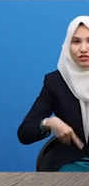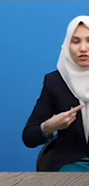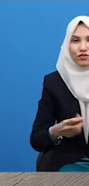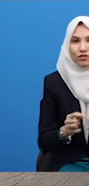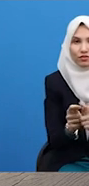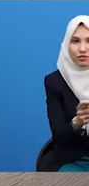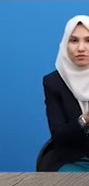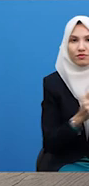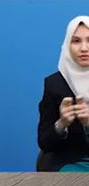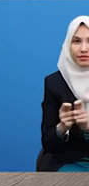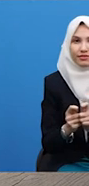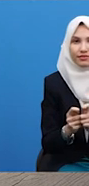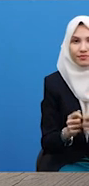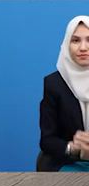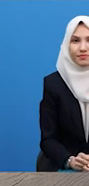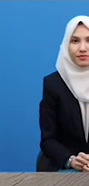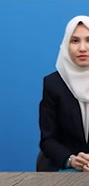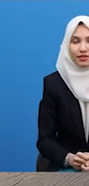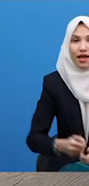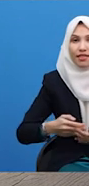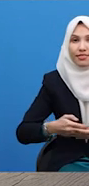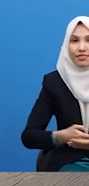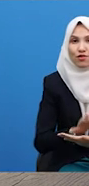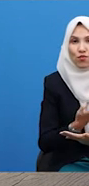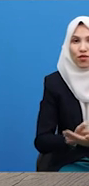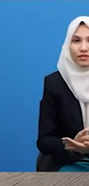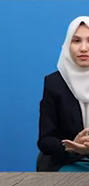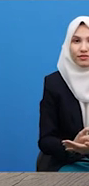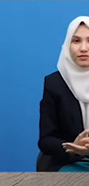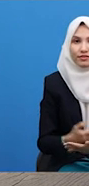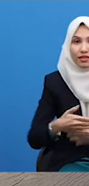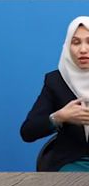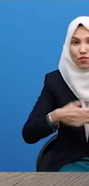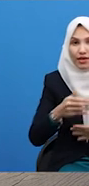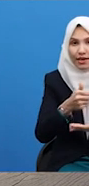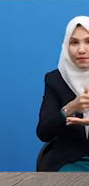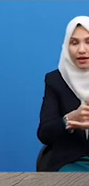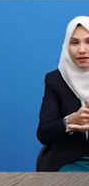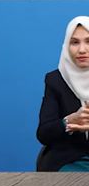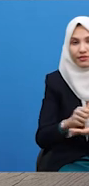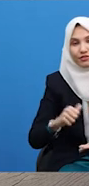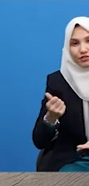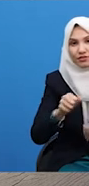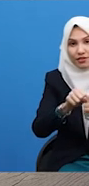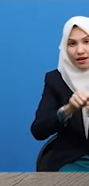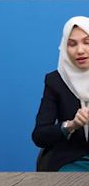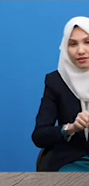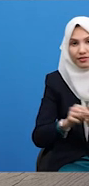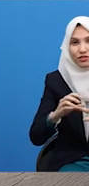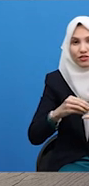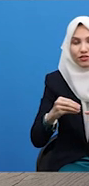like to get a new one too. Then we can help each other choose the colors. It'll be